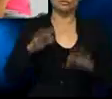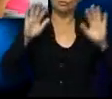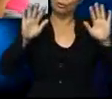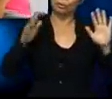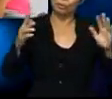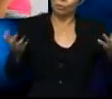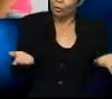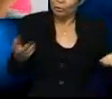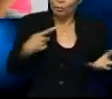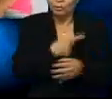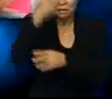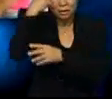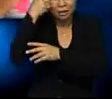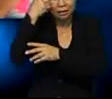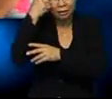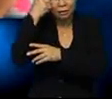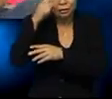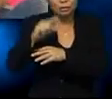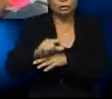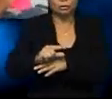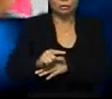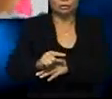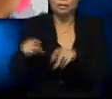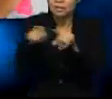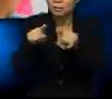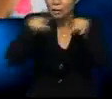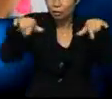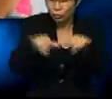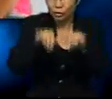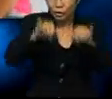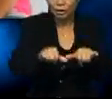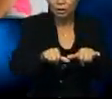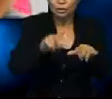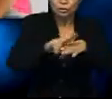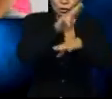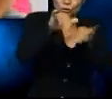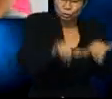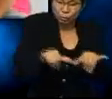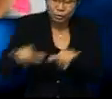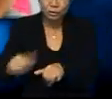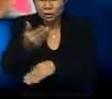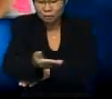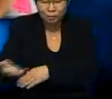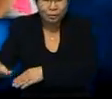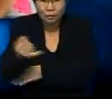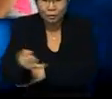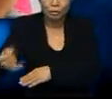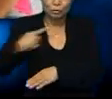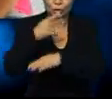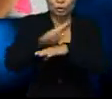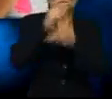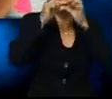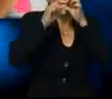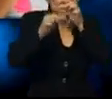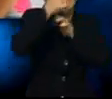your answer? Well, I was thinking about what was long and resemble a ruler and could act as a measuring instrument. Then